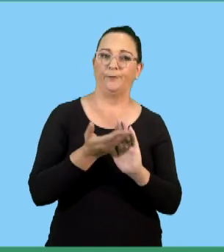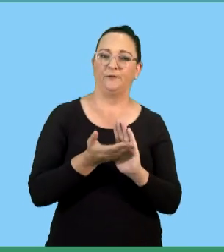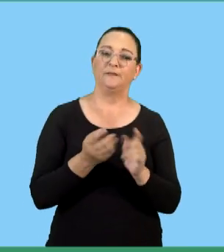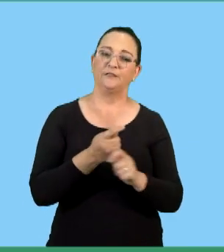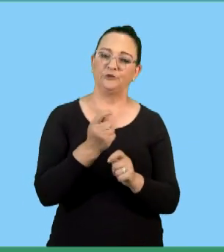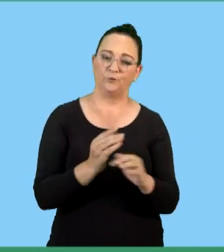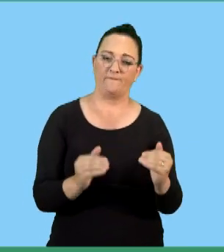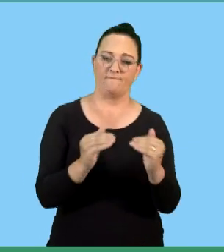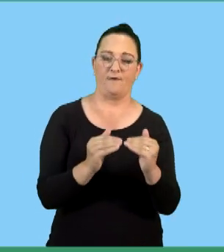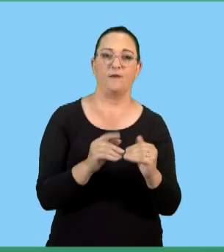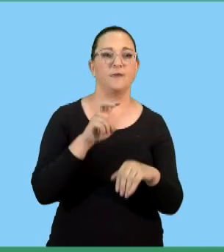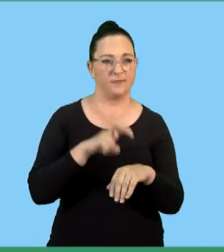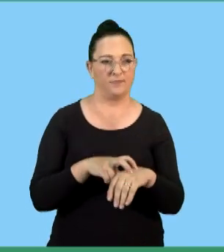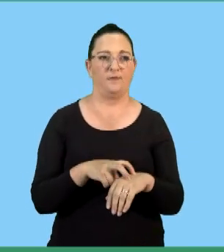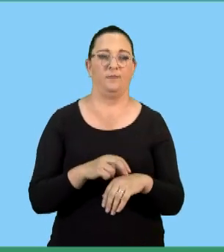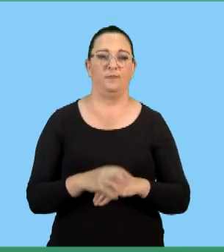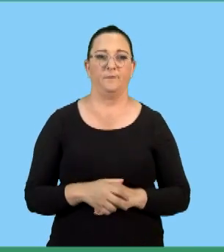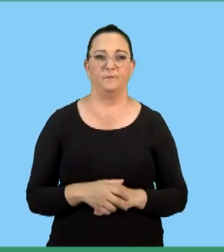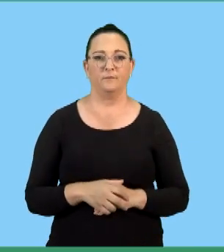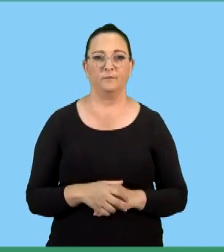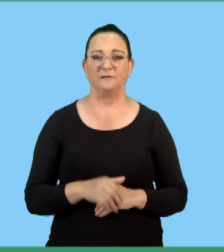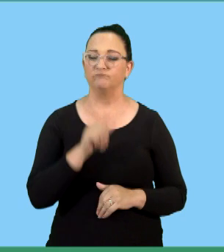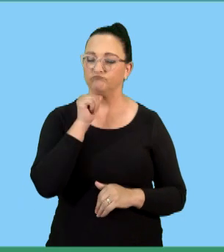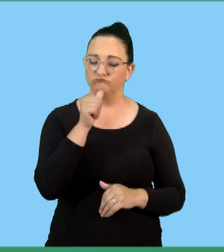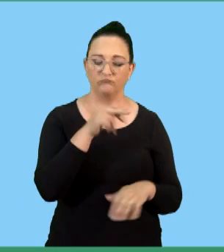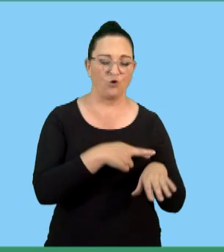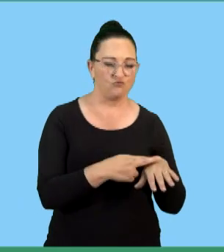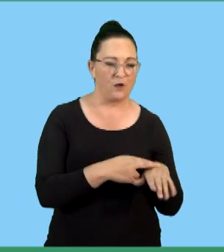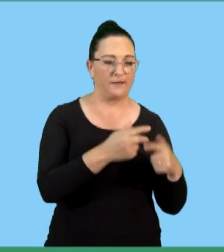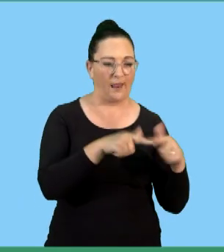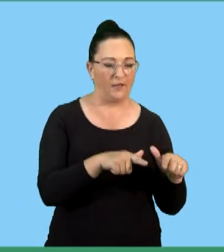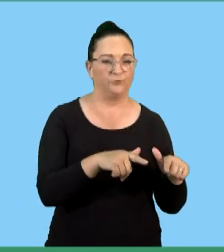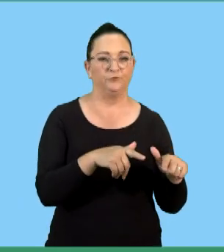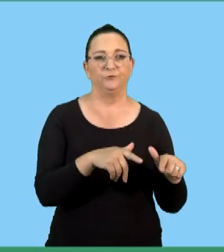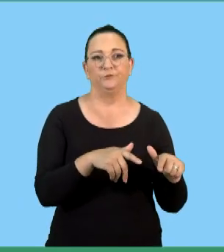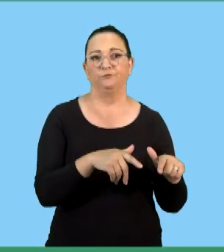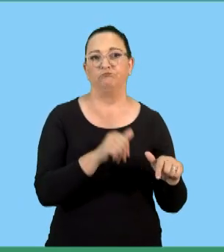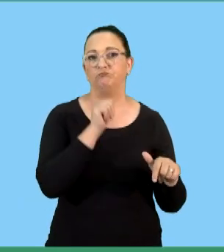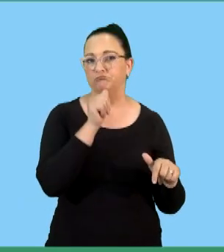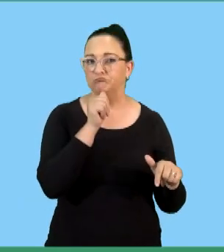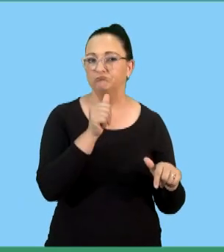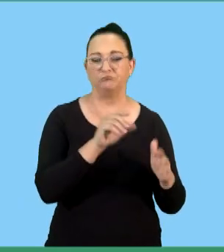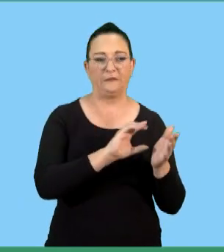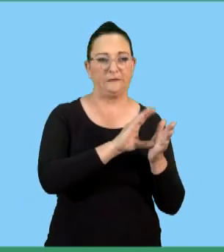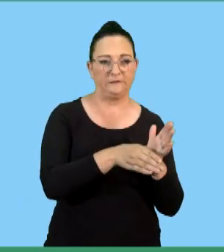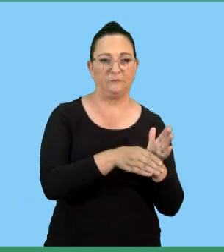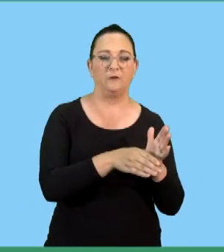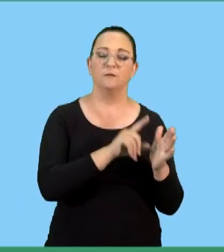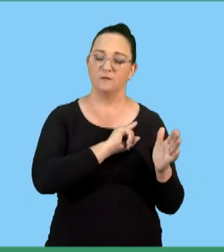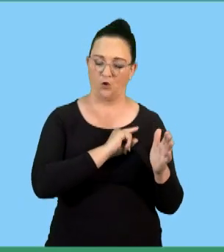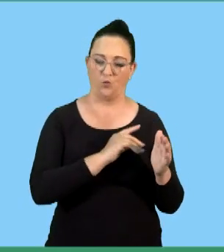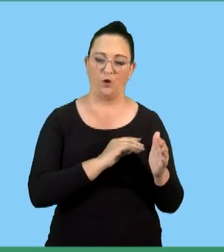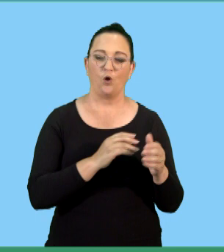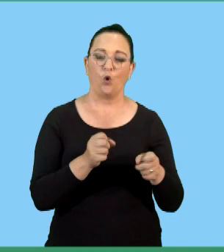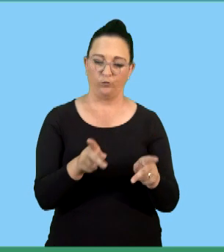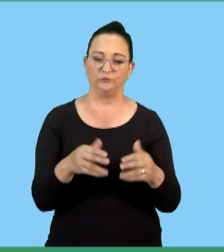treatment, regardless of the race, regardless of the language, regardless of disability. So equal